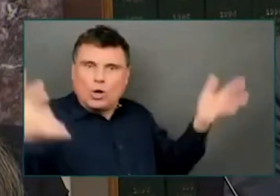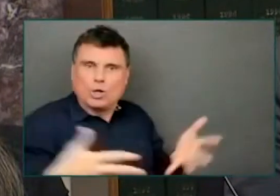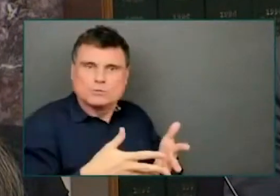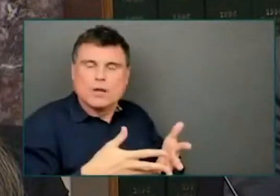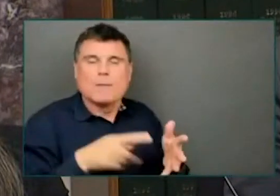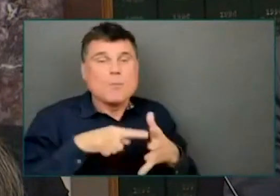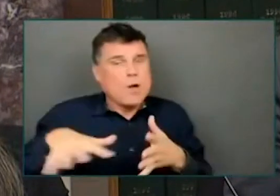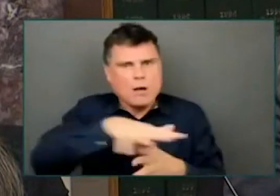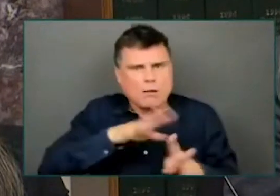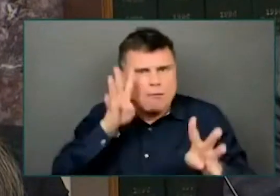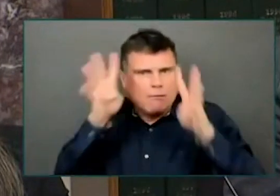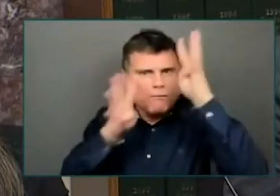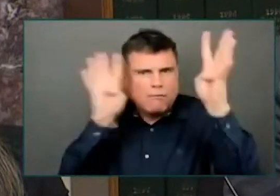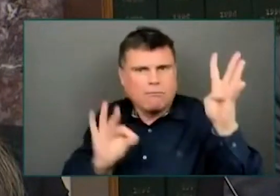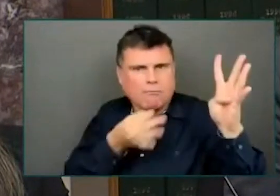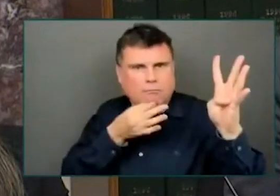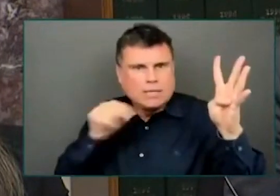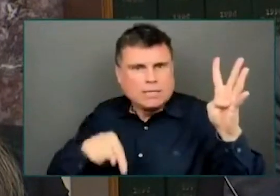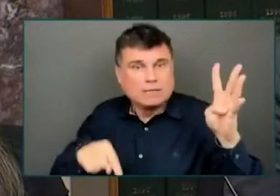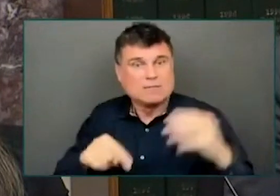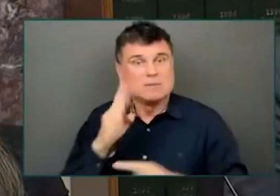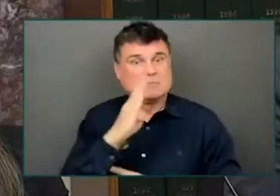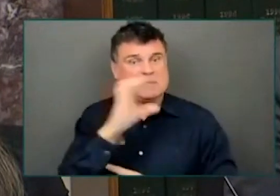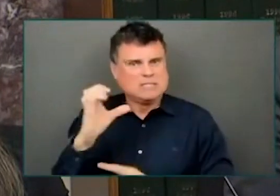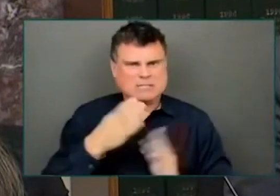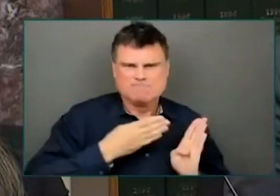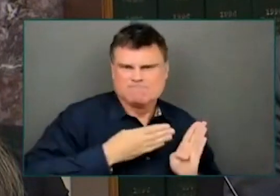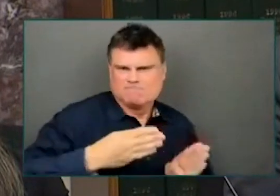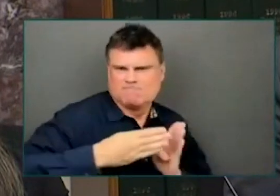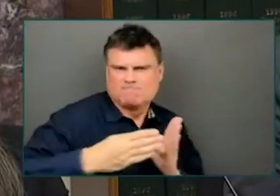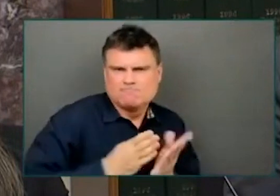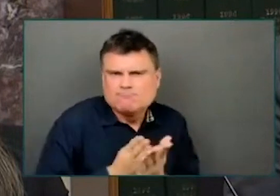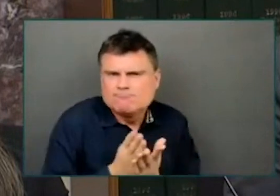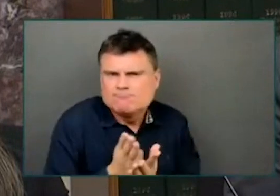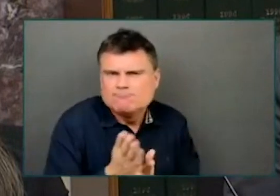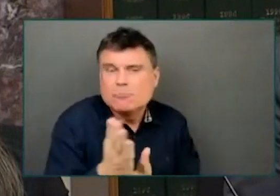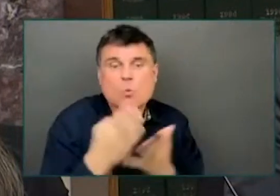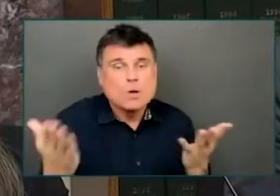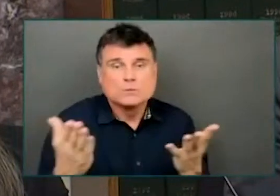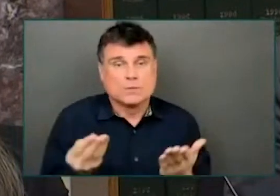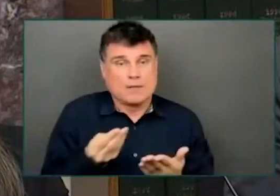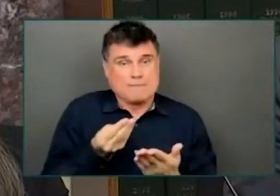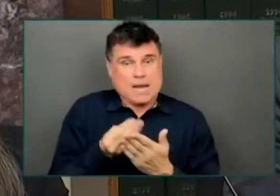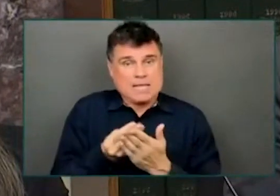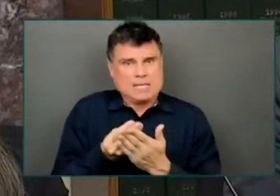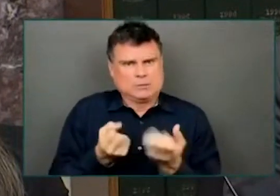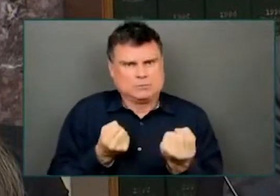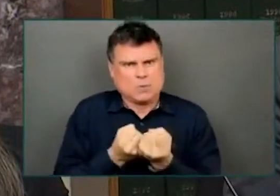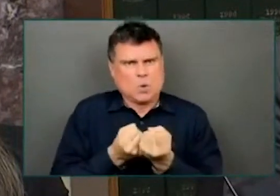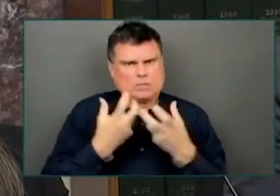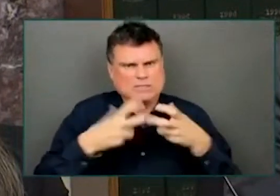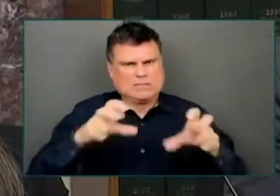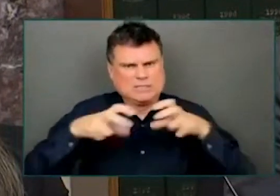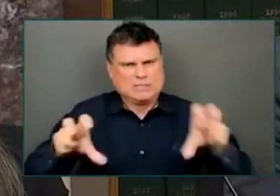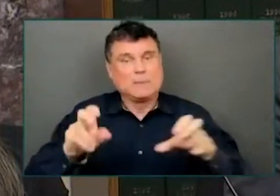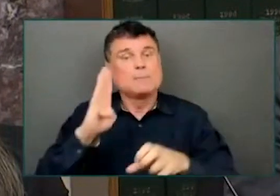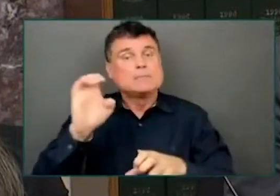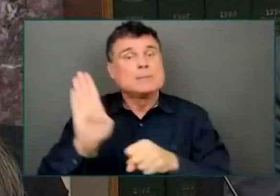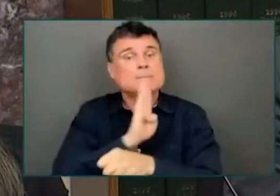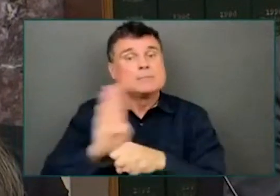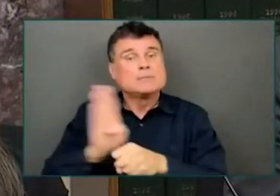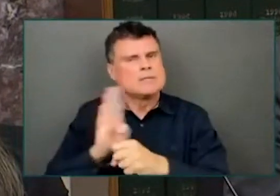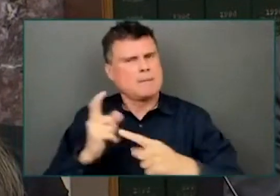Strategic Investment Fund starts backing BC businesses. Good things are happening in our province, and all signs point